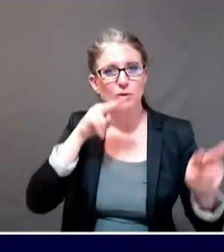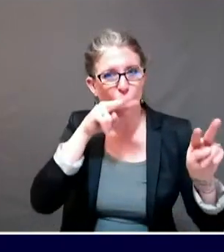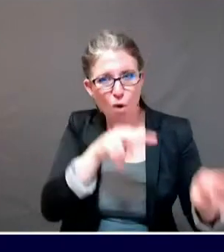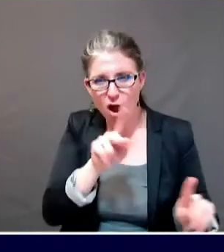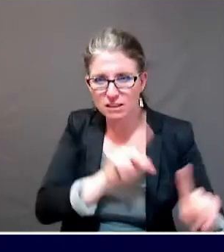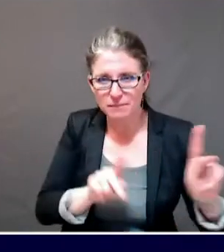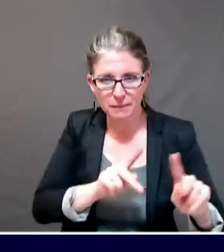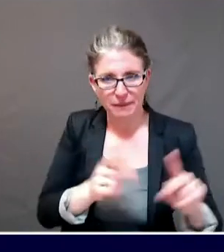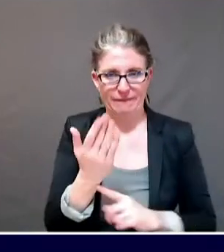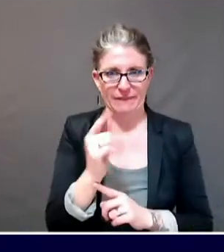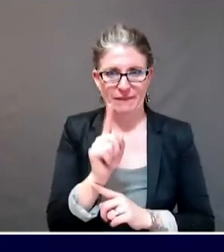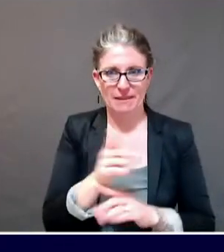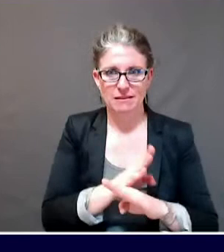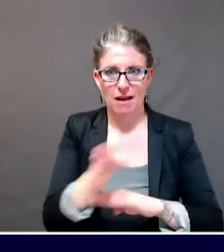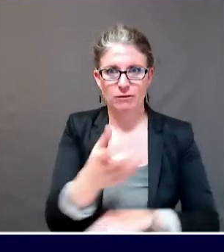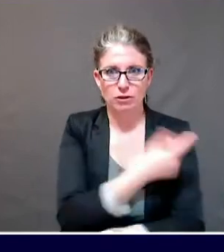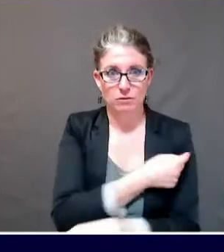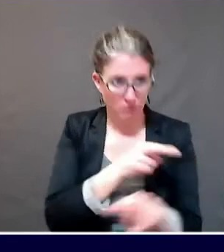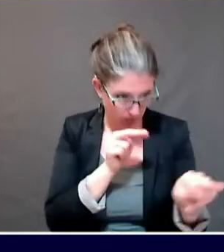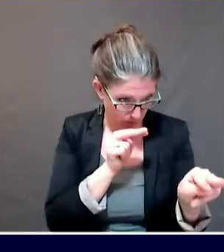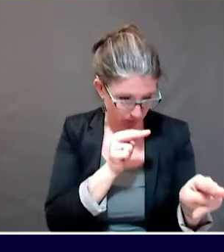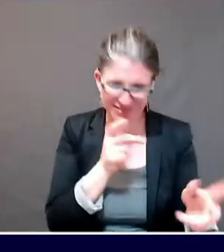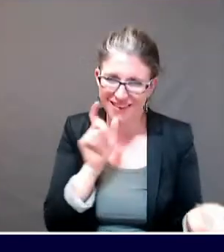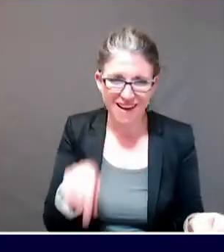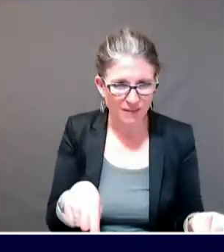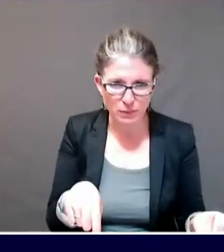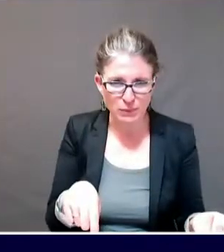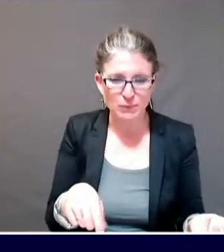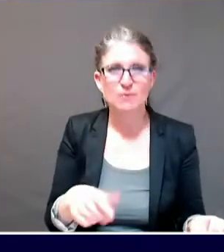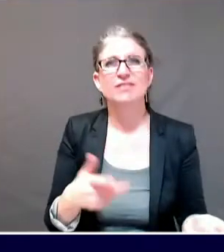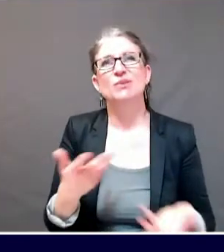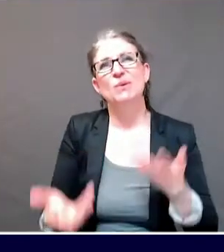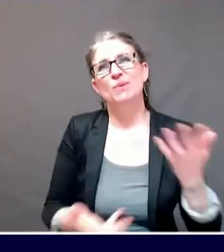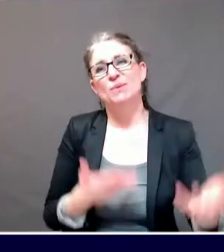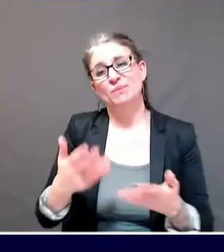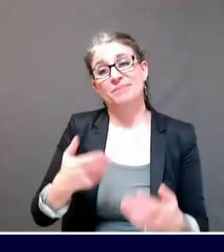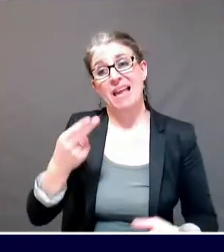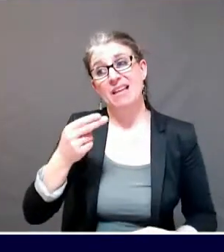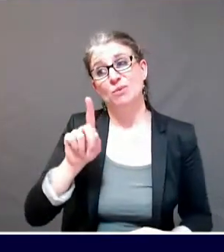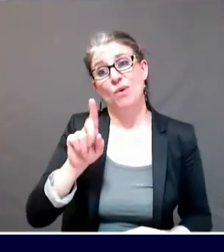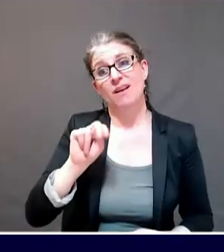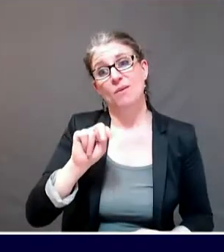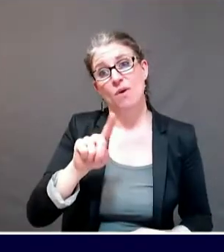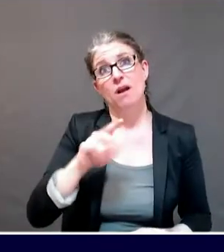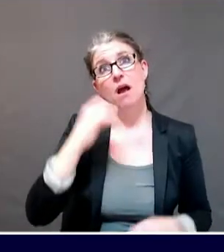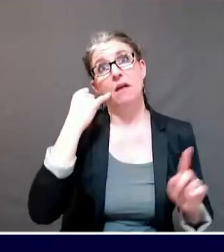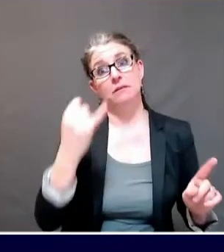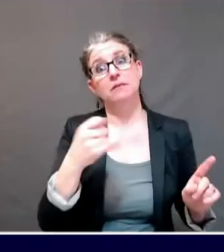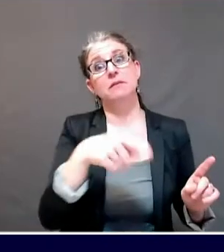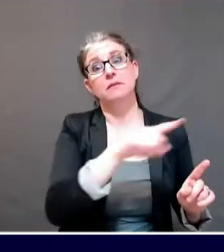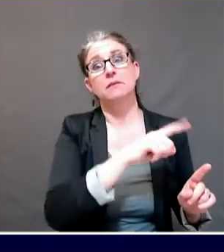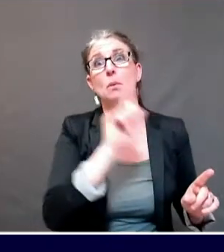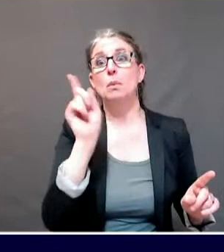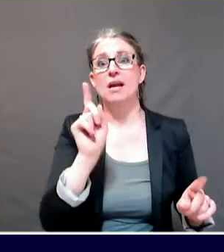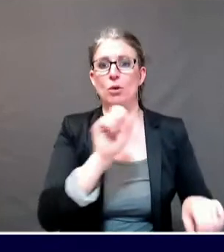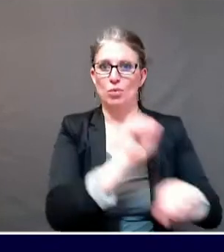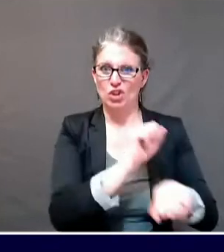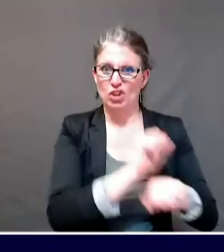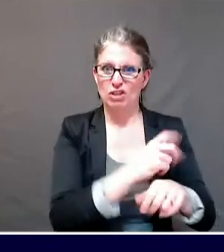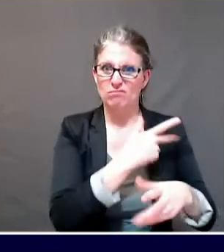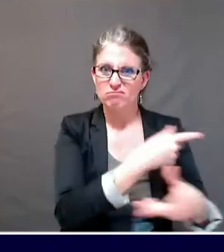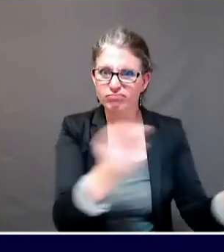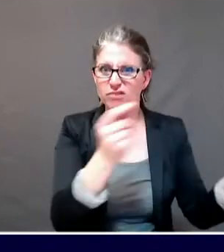for every site. I just want to be clear about that, and no final decision has been made there. As to your particular